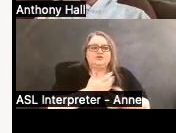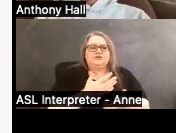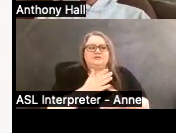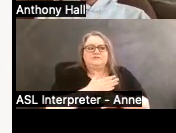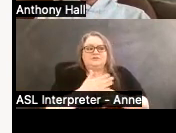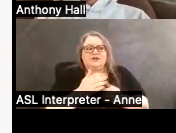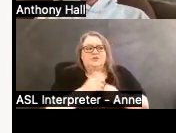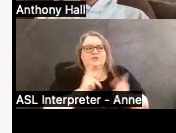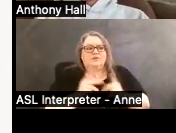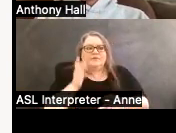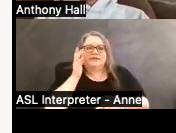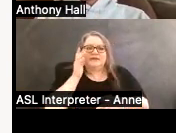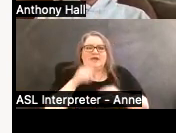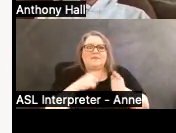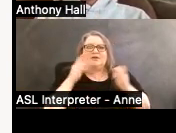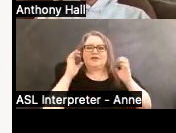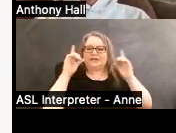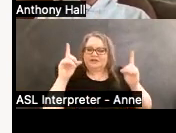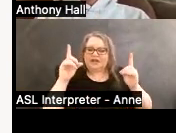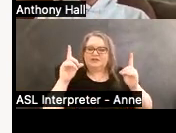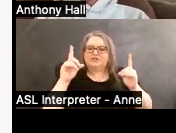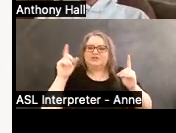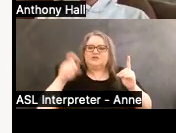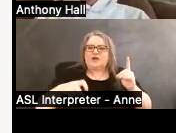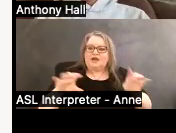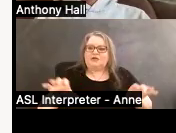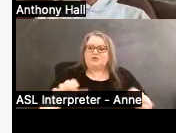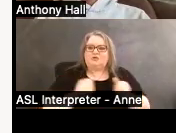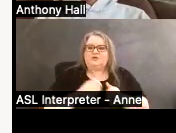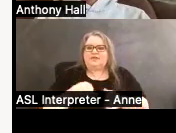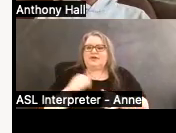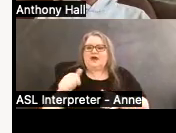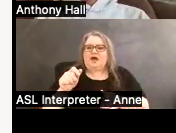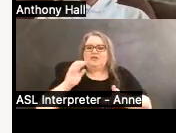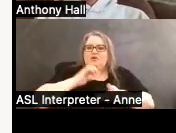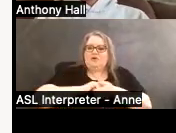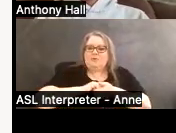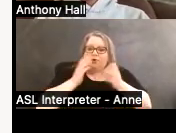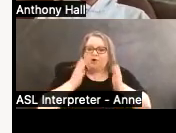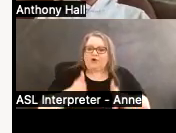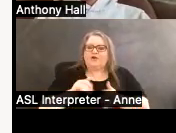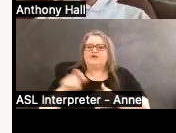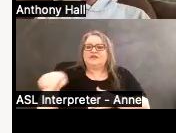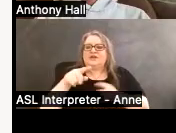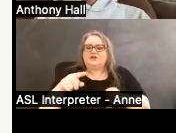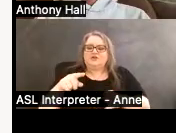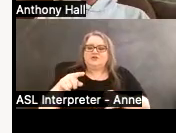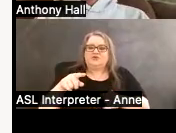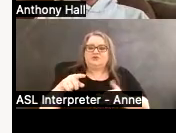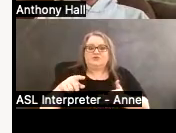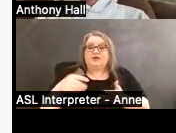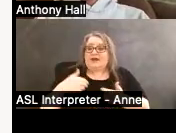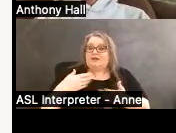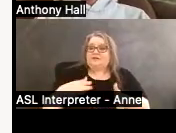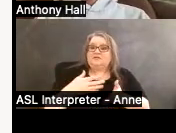of the education you had to do with other partners now that you all had the funds, right, and have